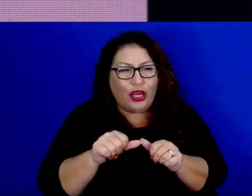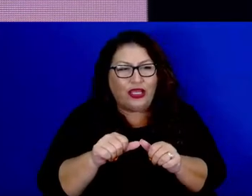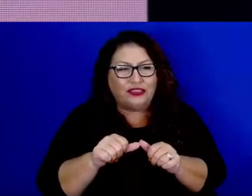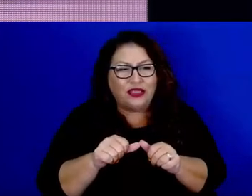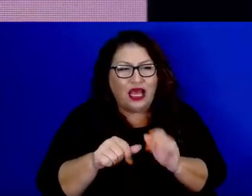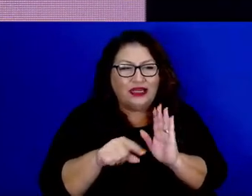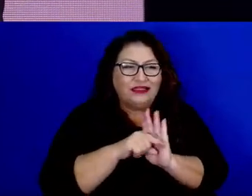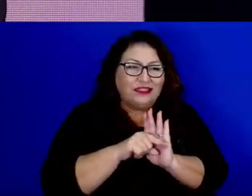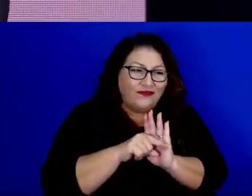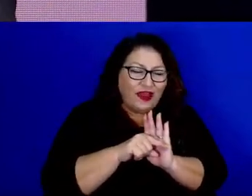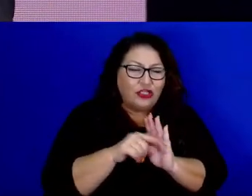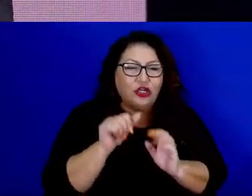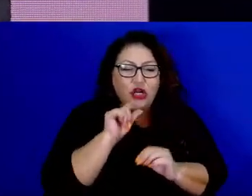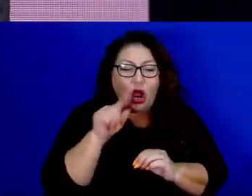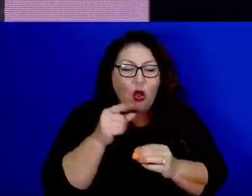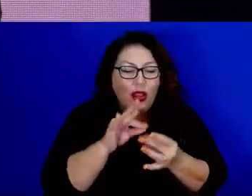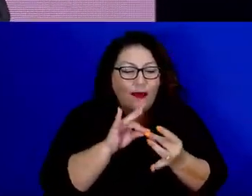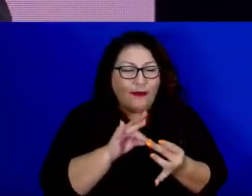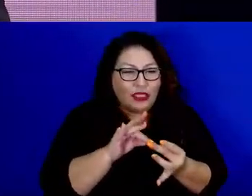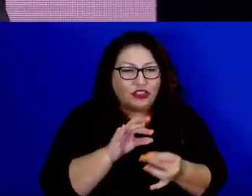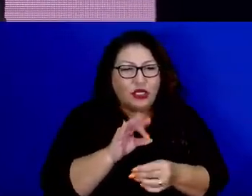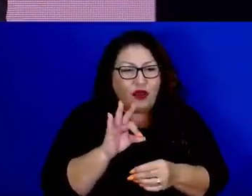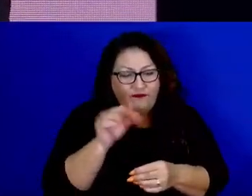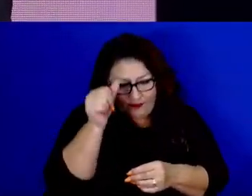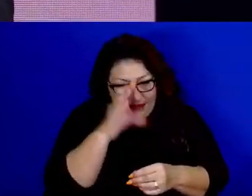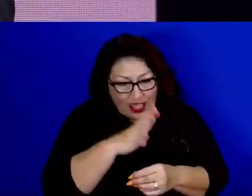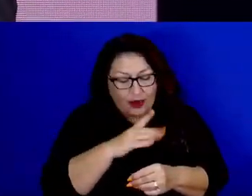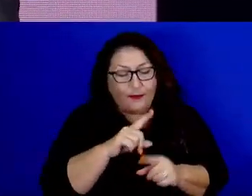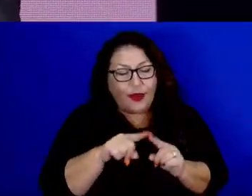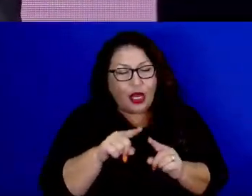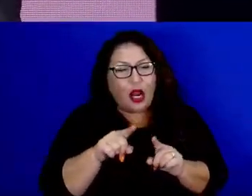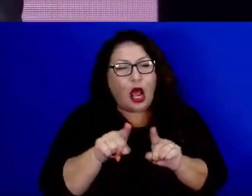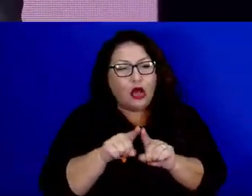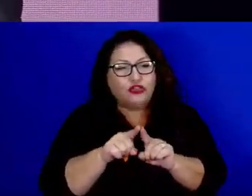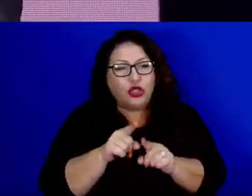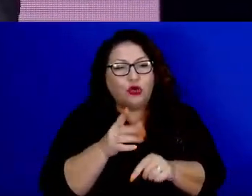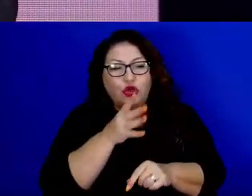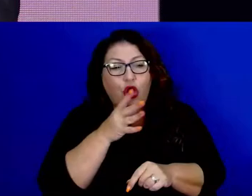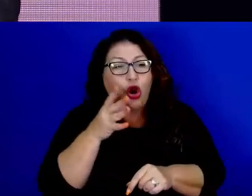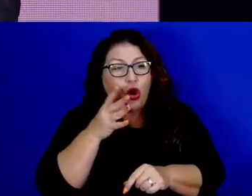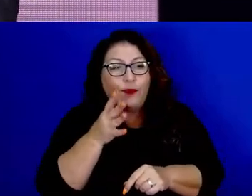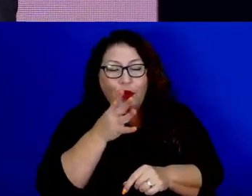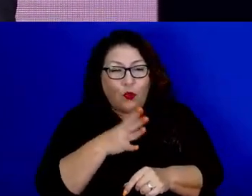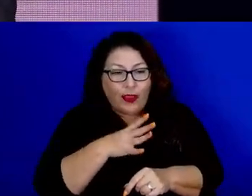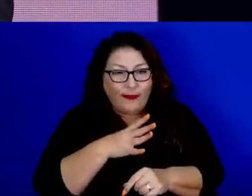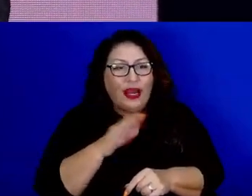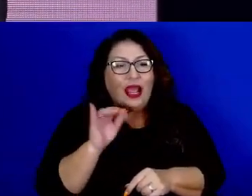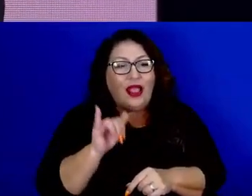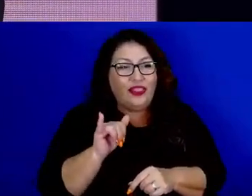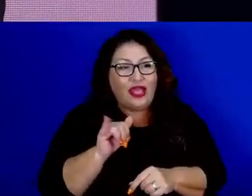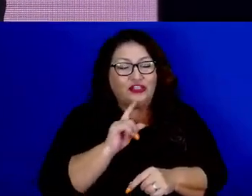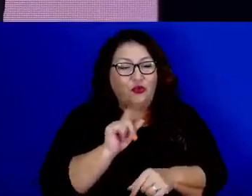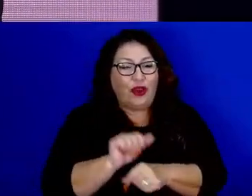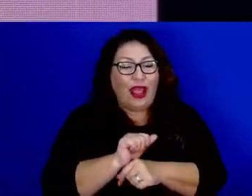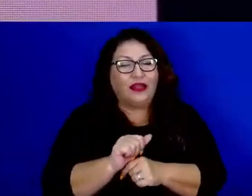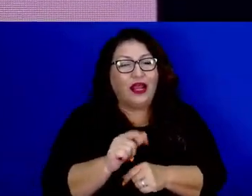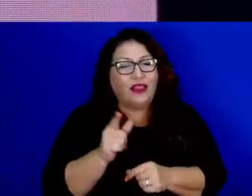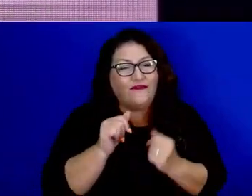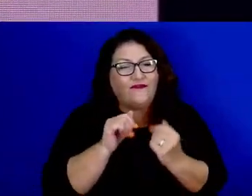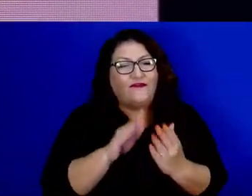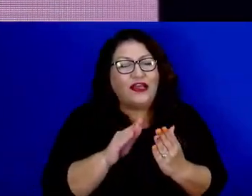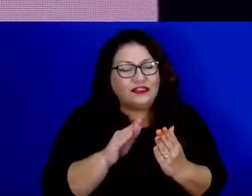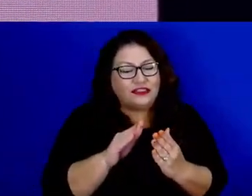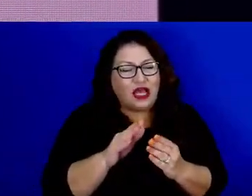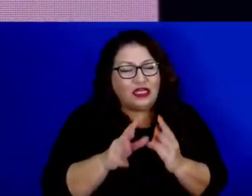to men, but also in relation to urban women. And that's the reality. They face additional challenges due to